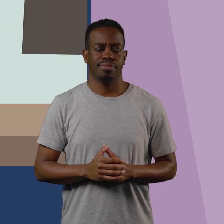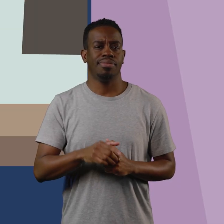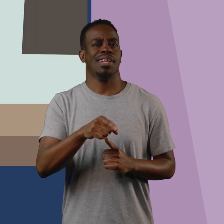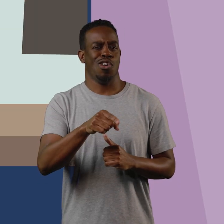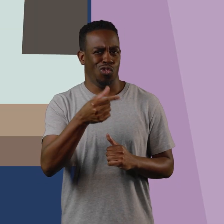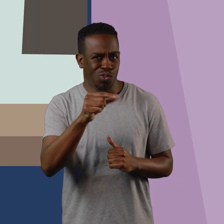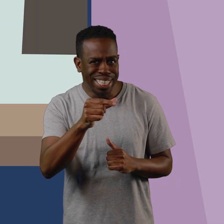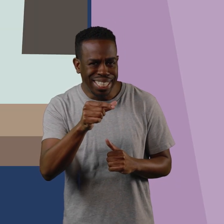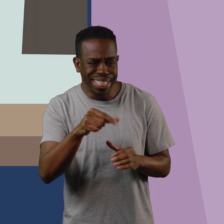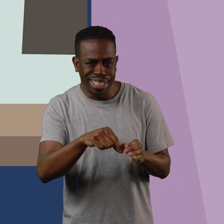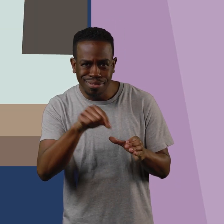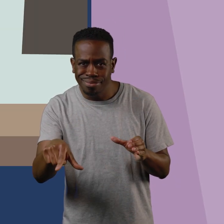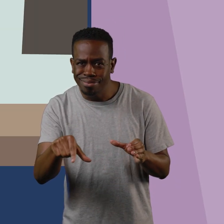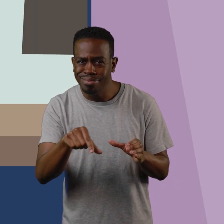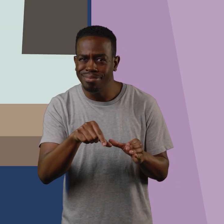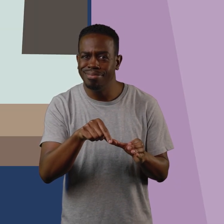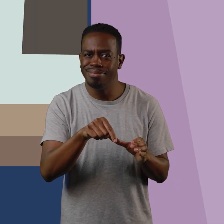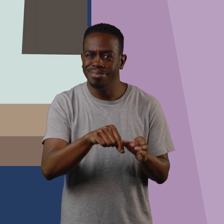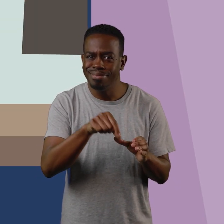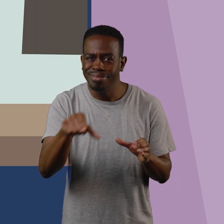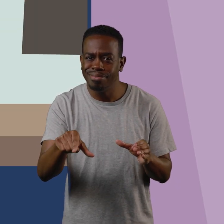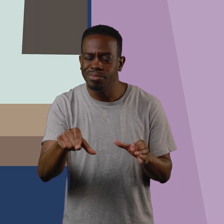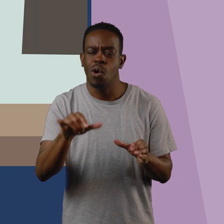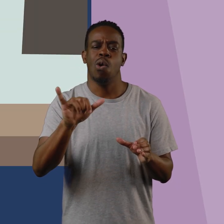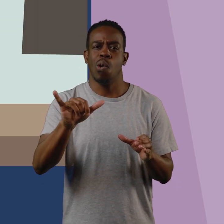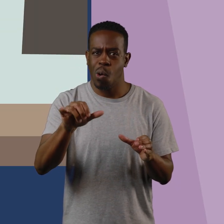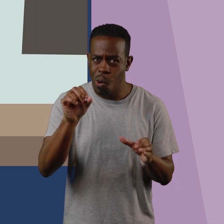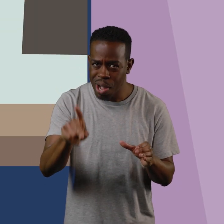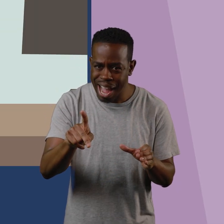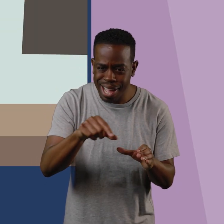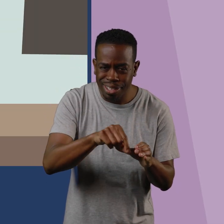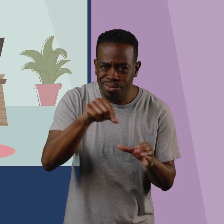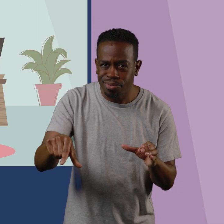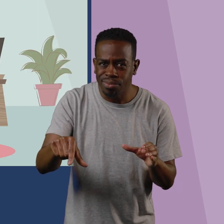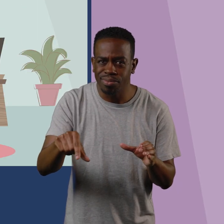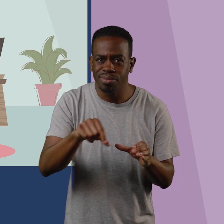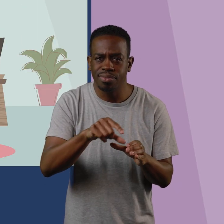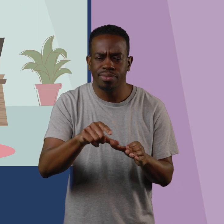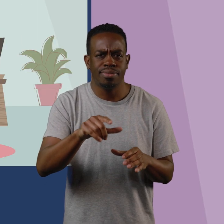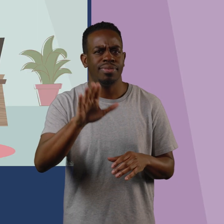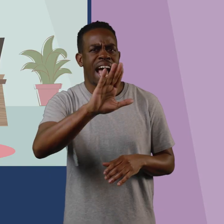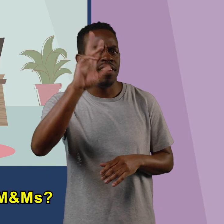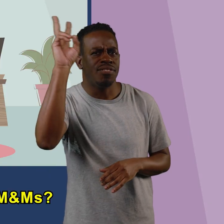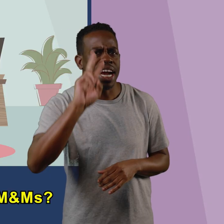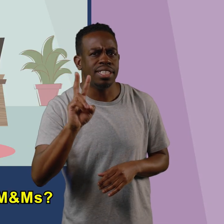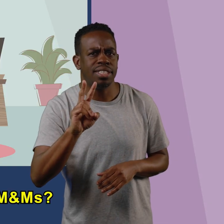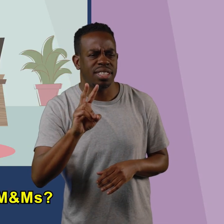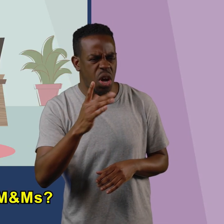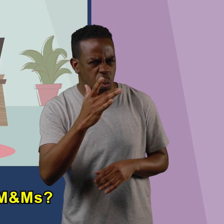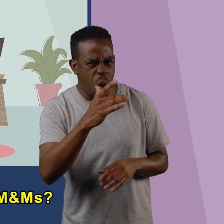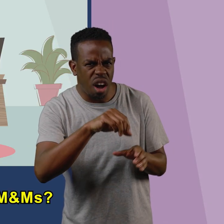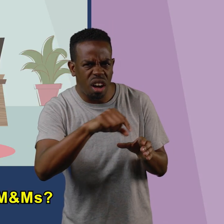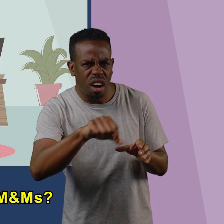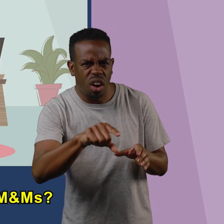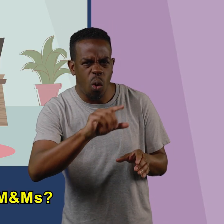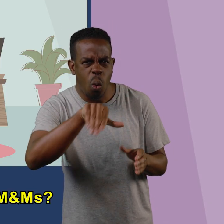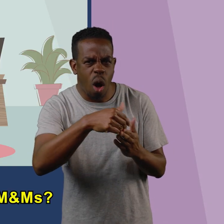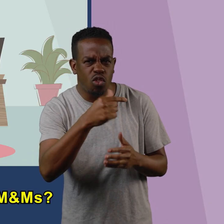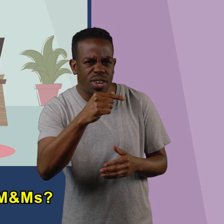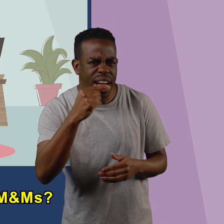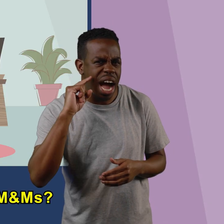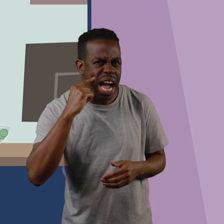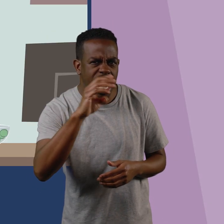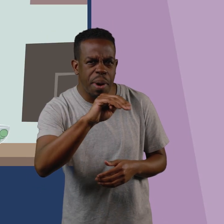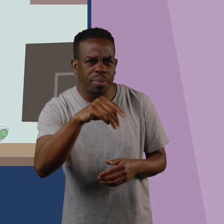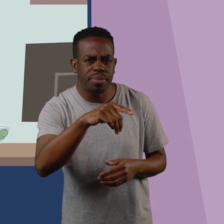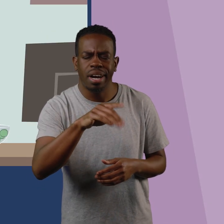Oh, there's green. Okay, all right. Hey, Venus. Why are you removing the green